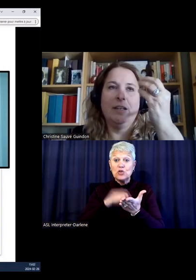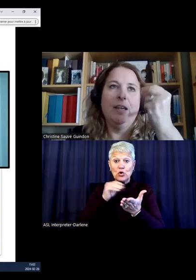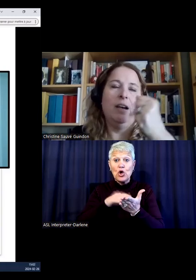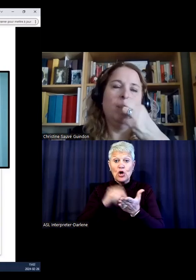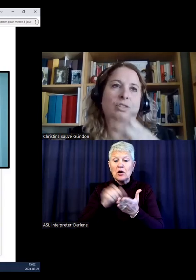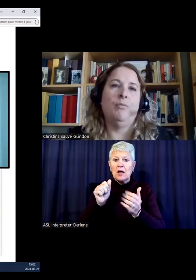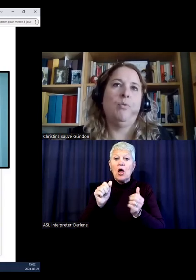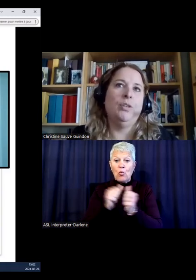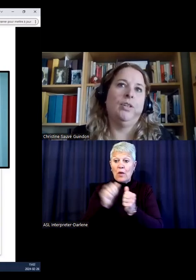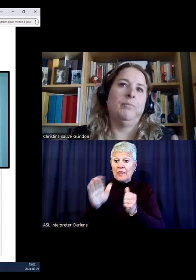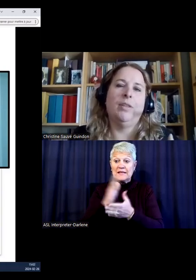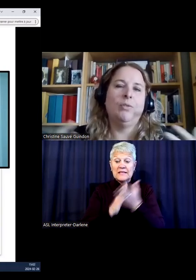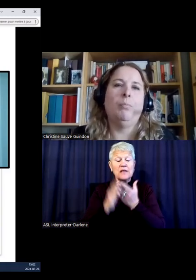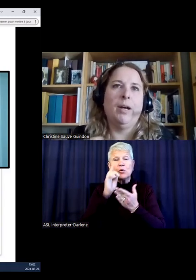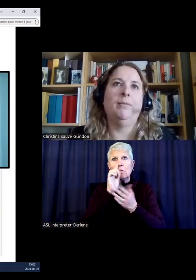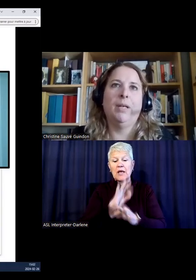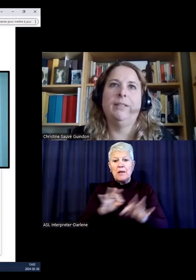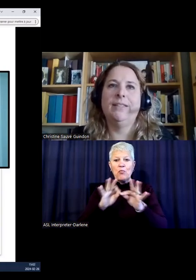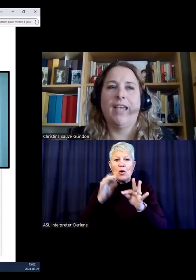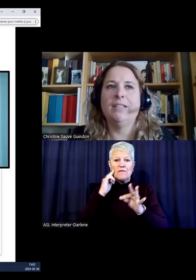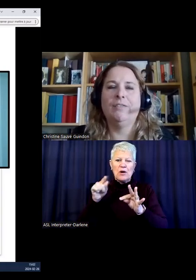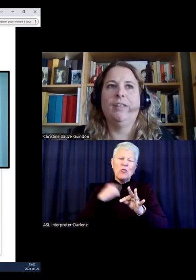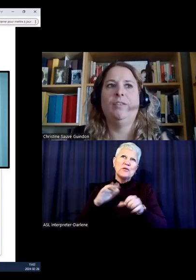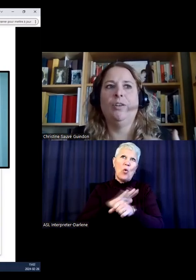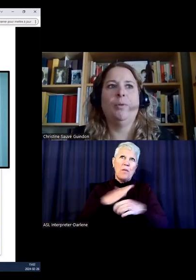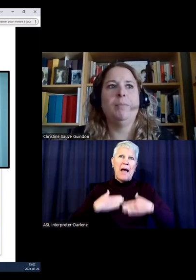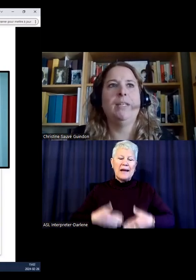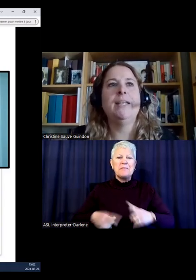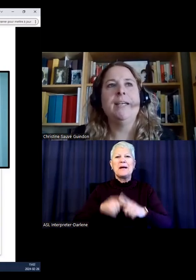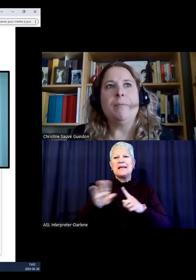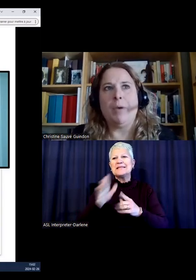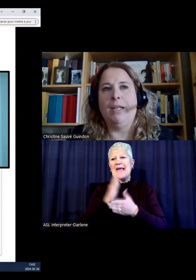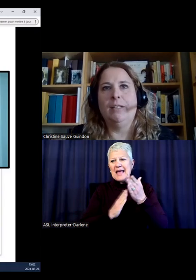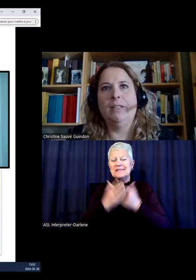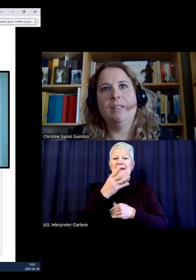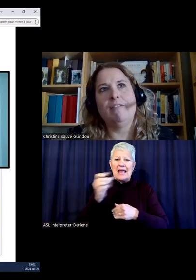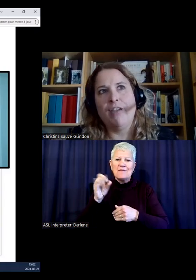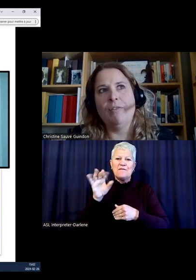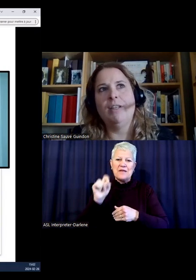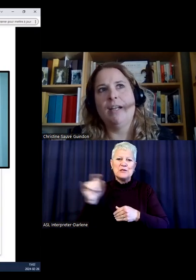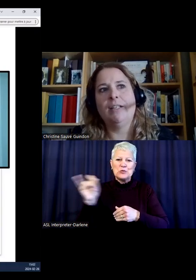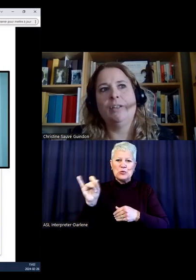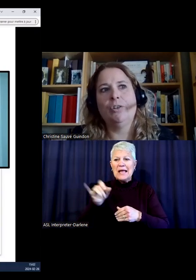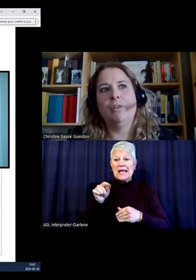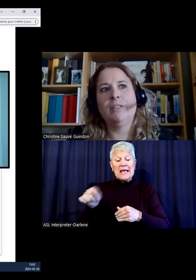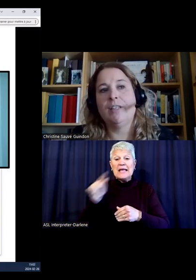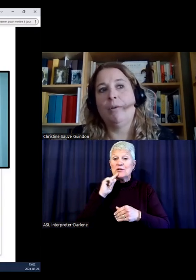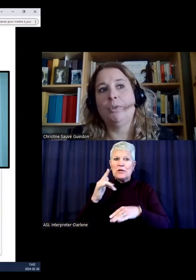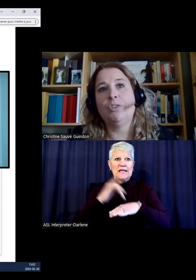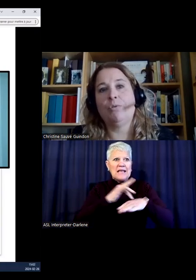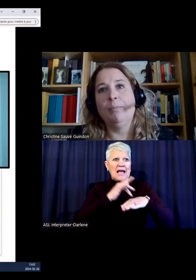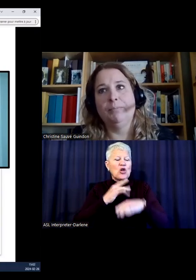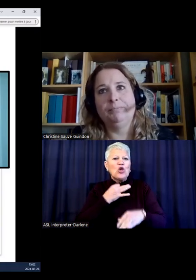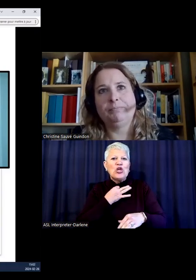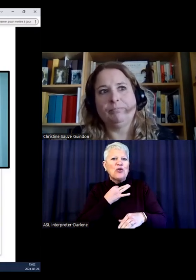hands are so important to him. Well, his whole body, but his hands, his feet, you know what I mean? But he's very tactile curious. That's how I